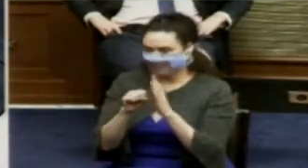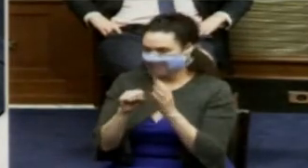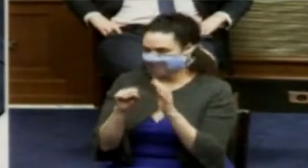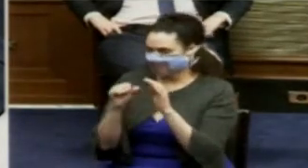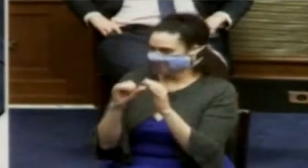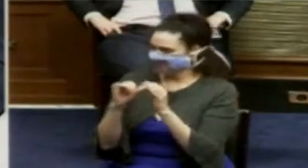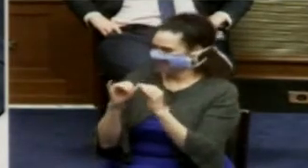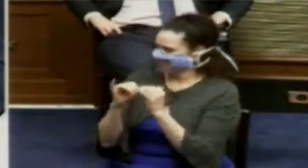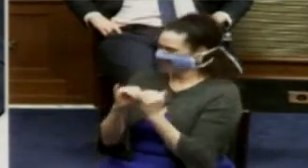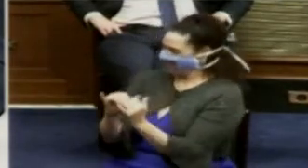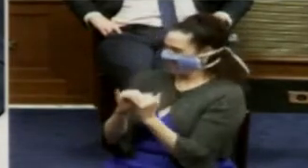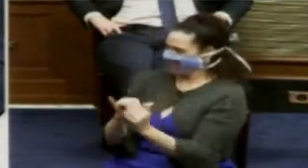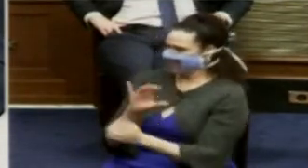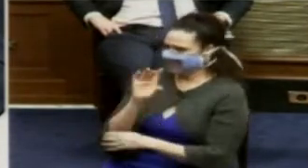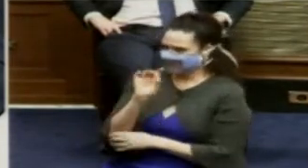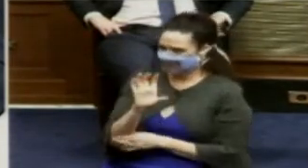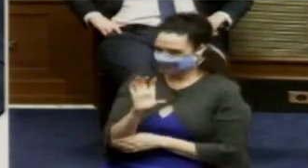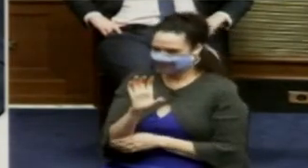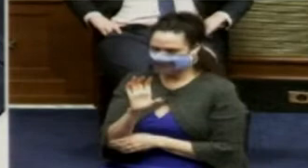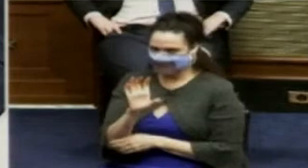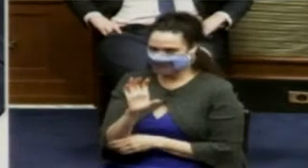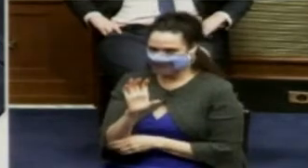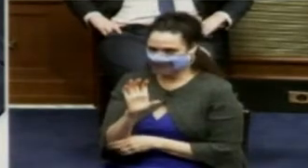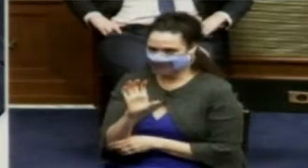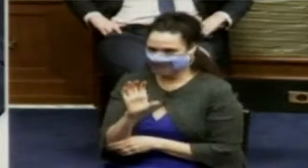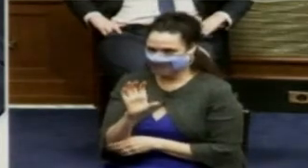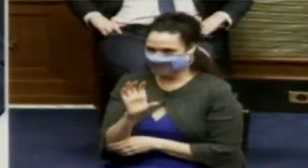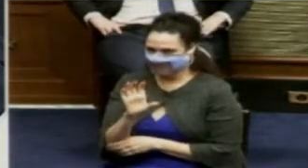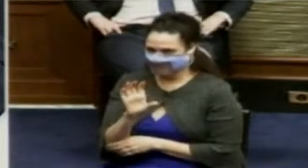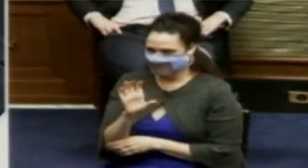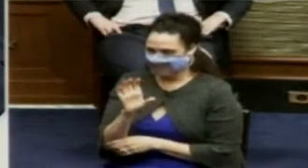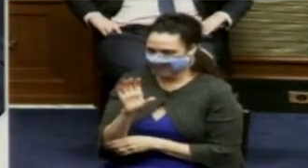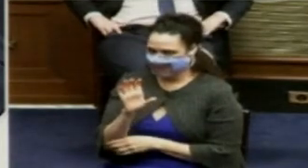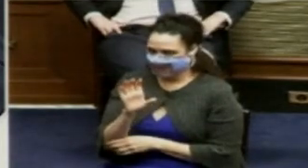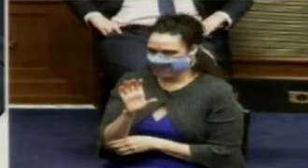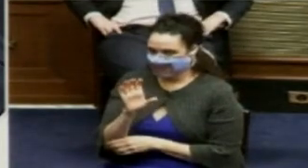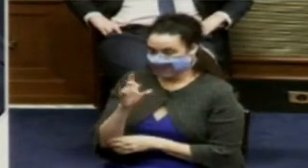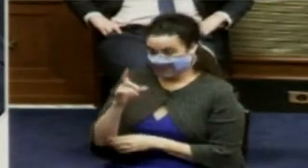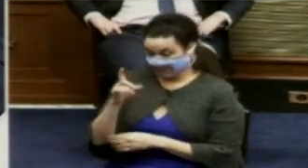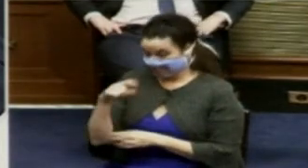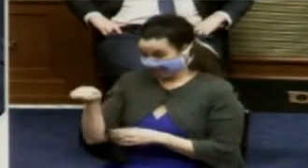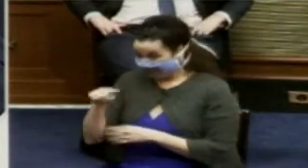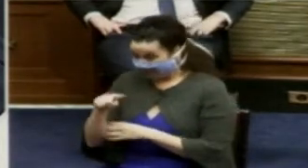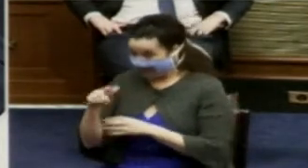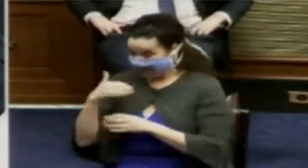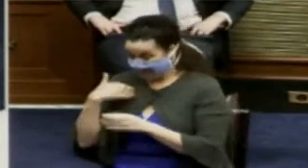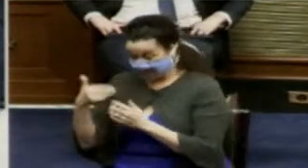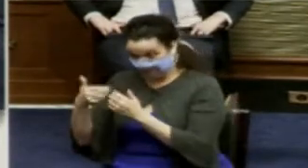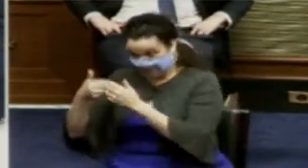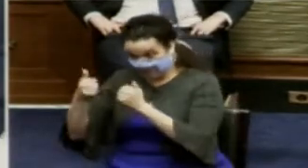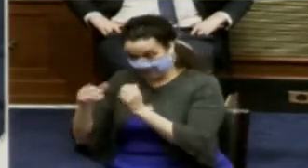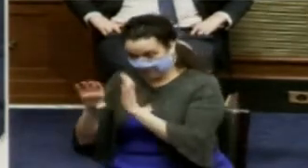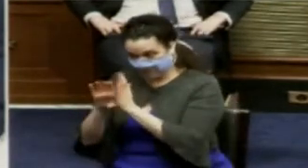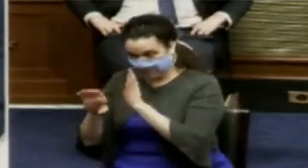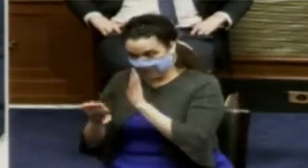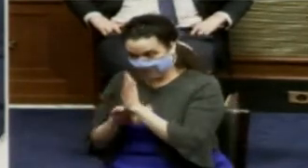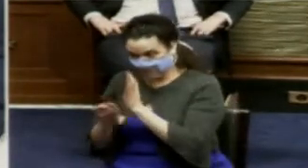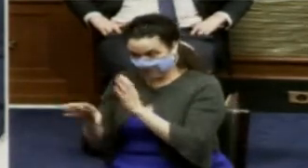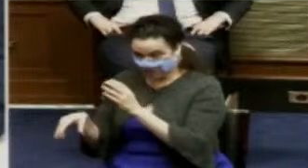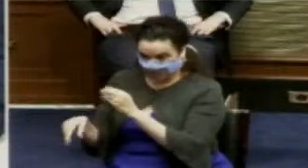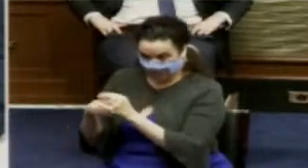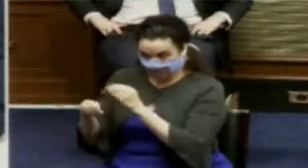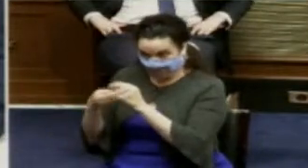the District of Columbia or owes its existence to a separate constitutional provision. And as to your earlier